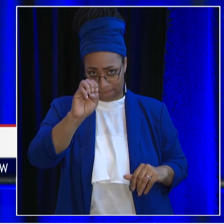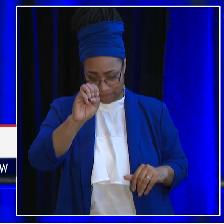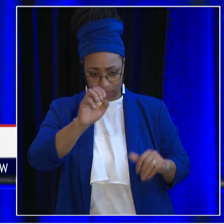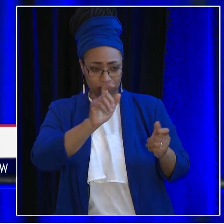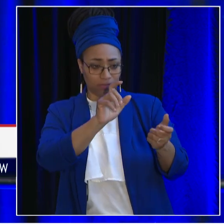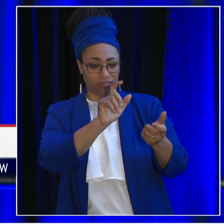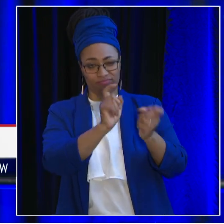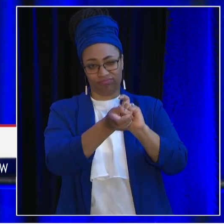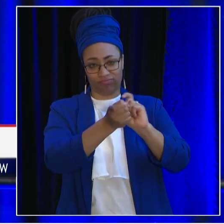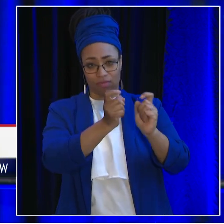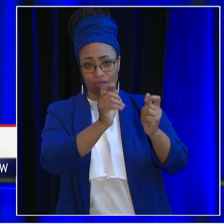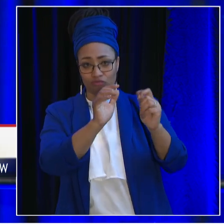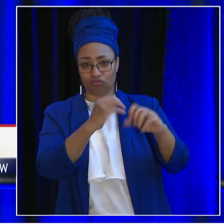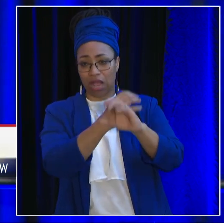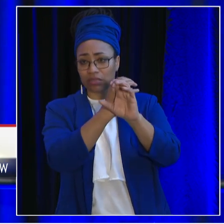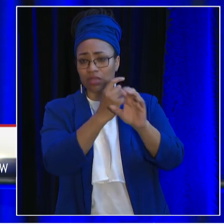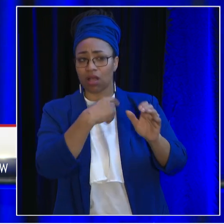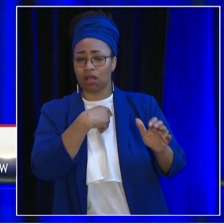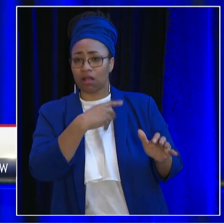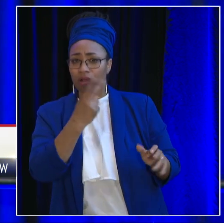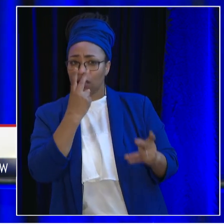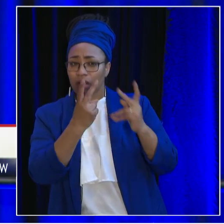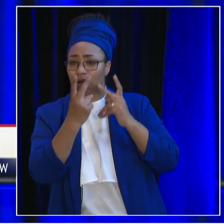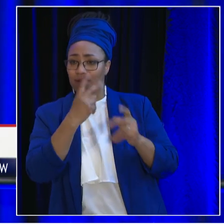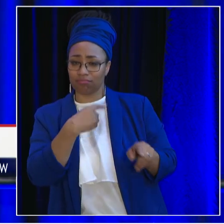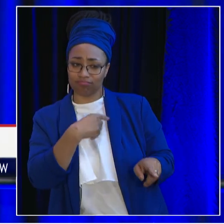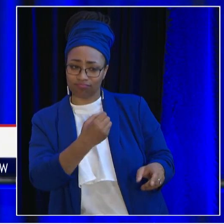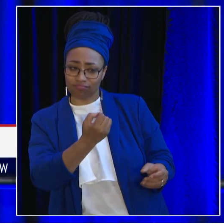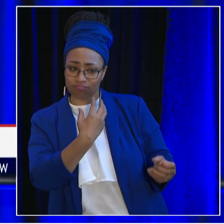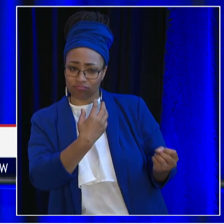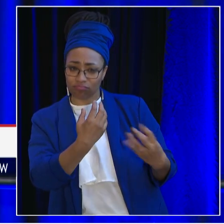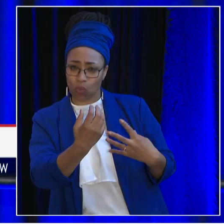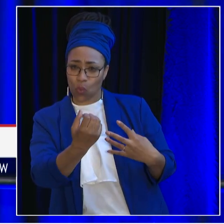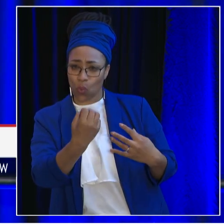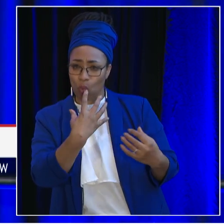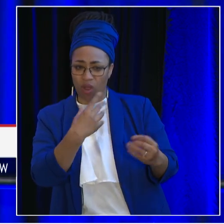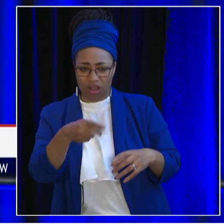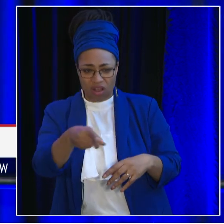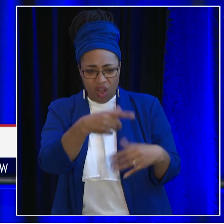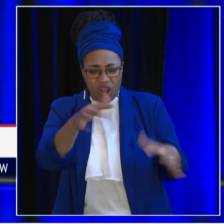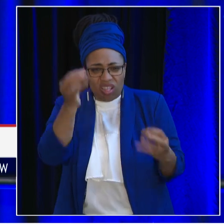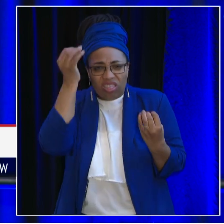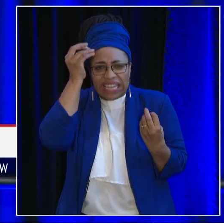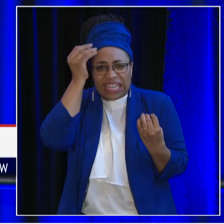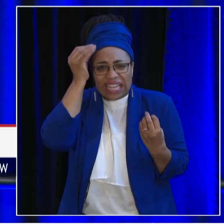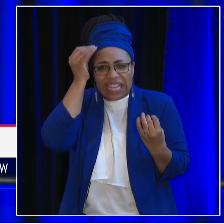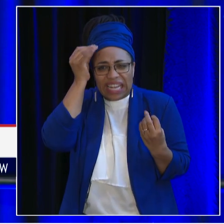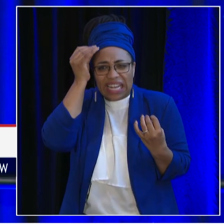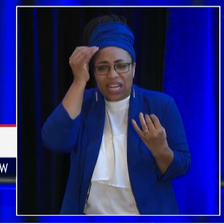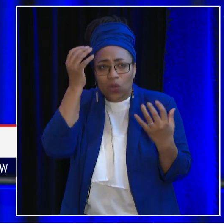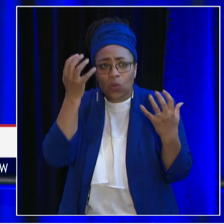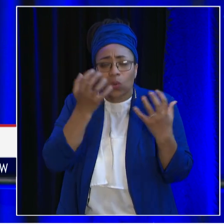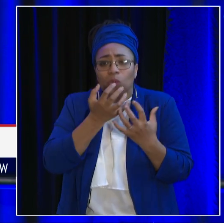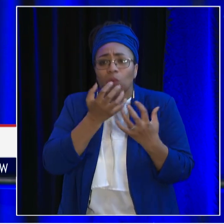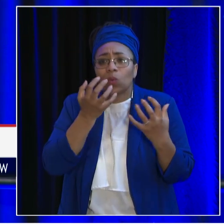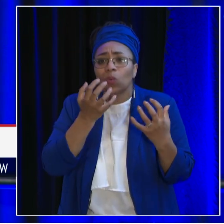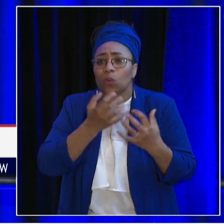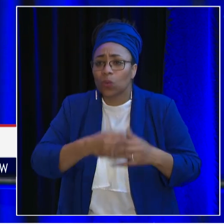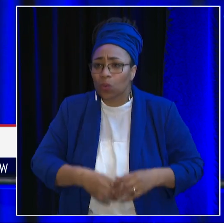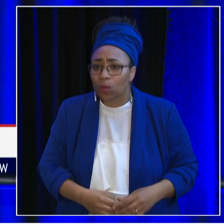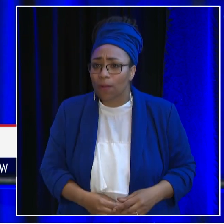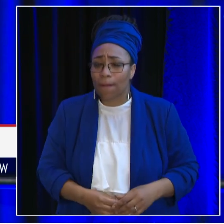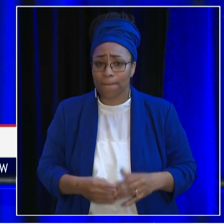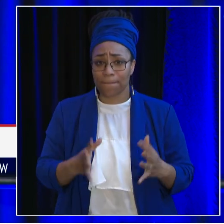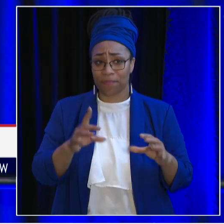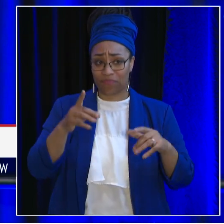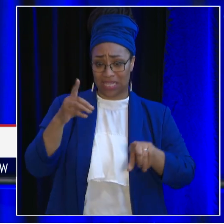These are the things on the minds of young people right now. And so when I got home from coming to Washington, D.C. for the first